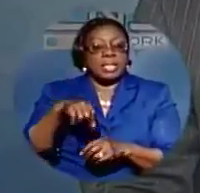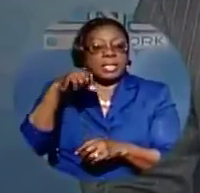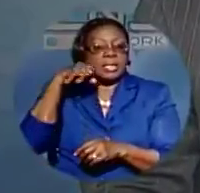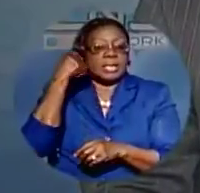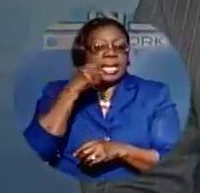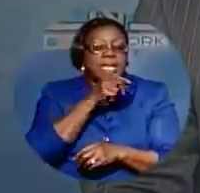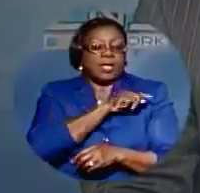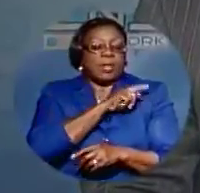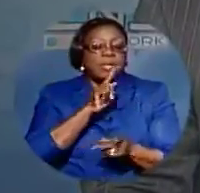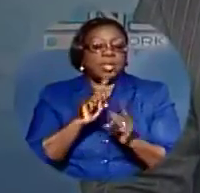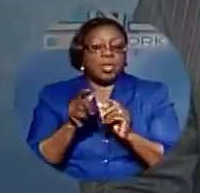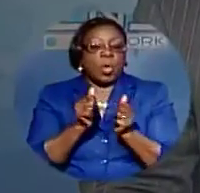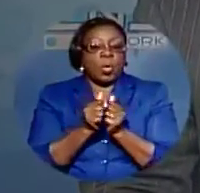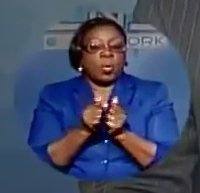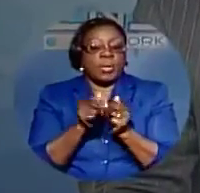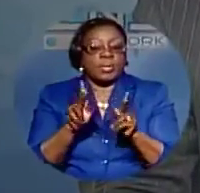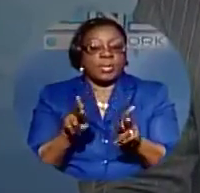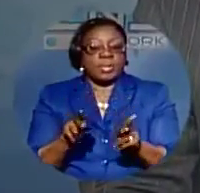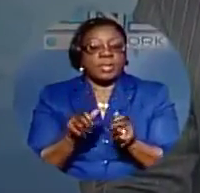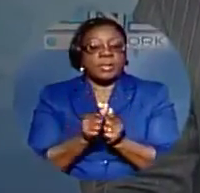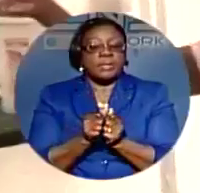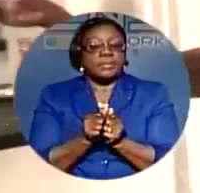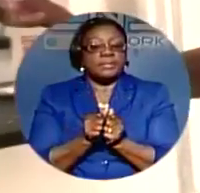and spoke with residents.